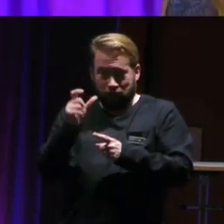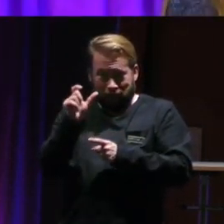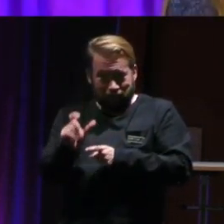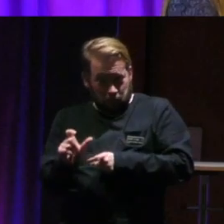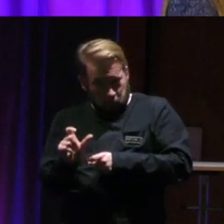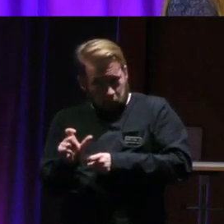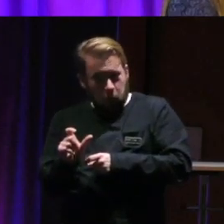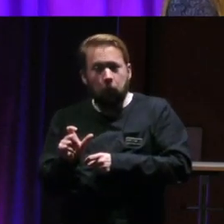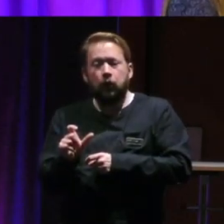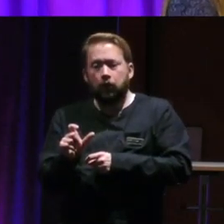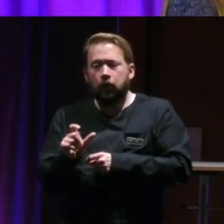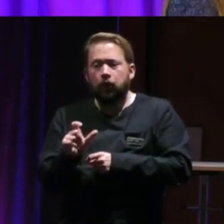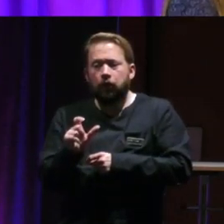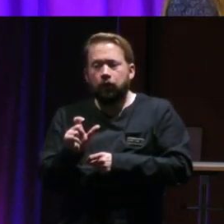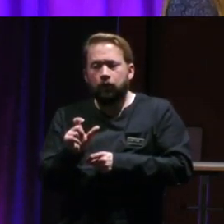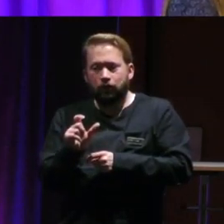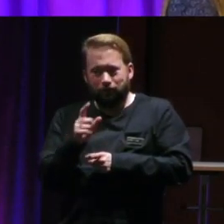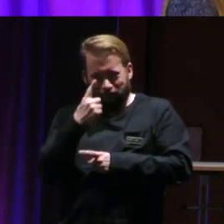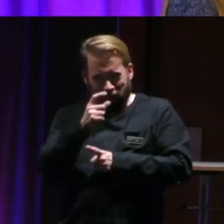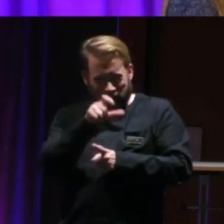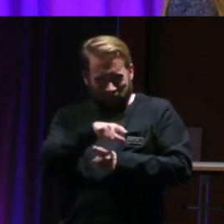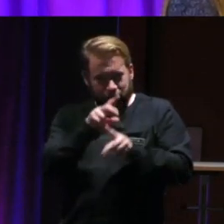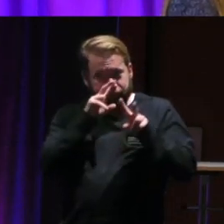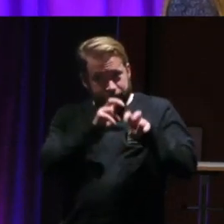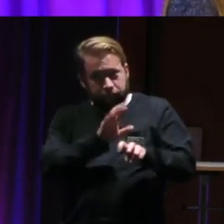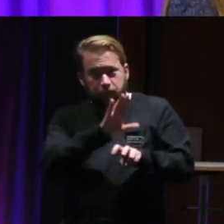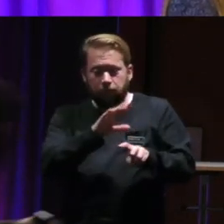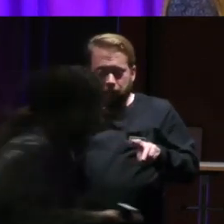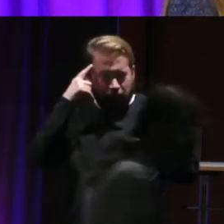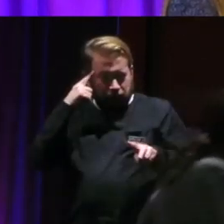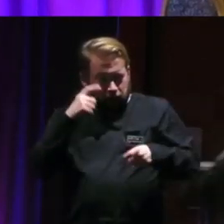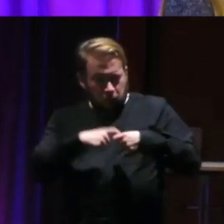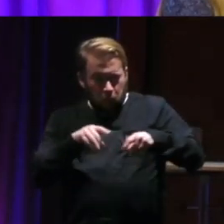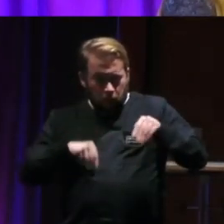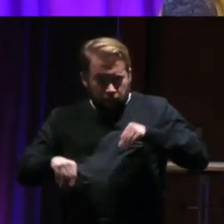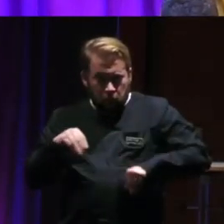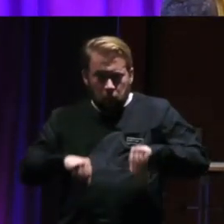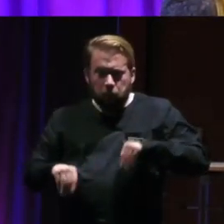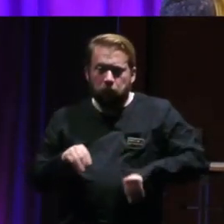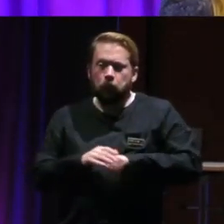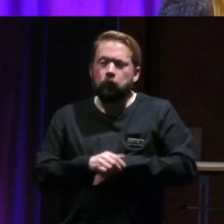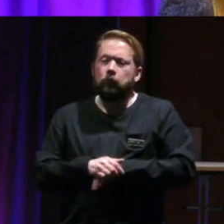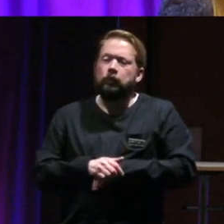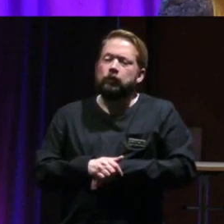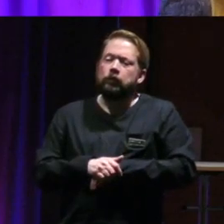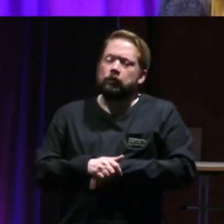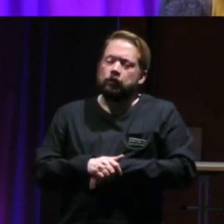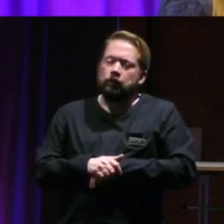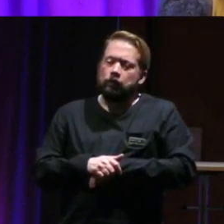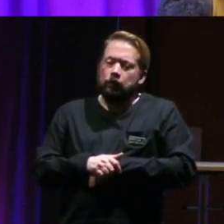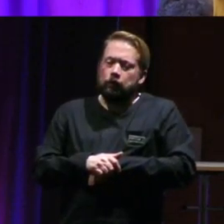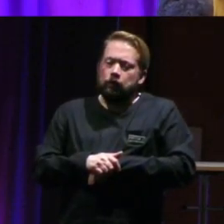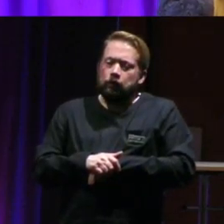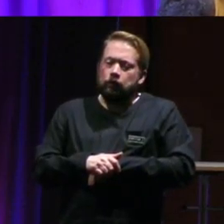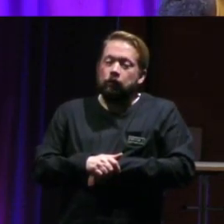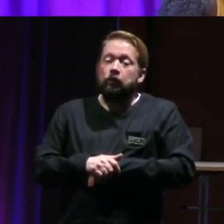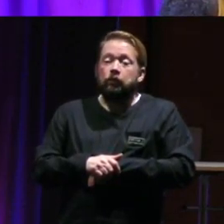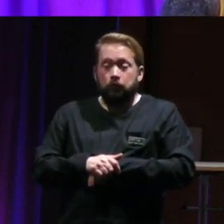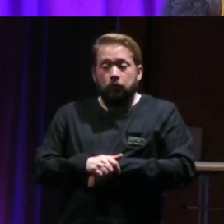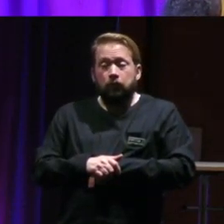anti-corruption film. So, if you can imagine, this film last year became the most popular film